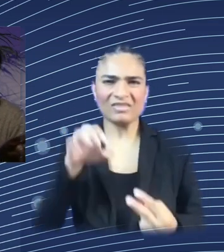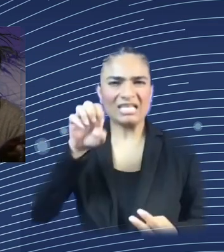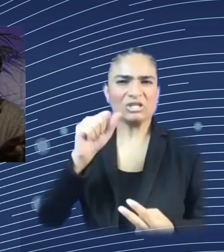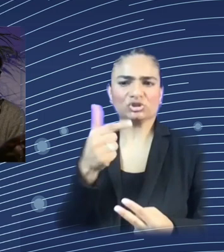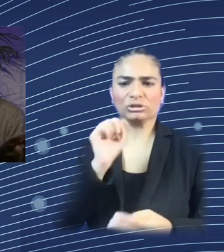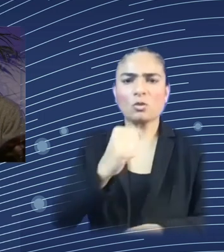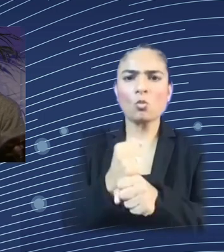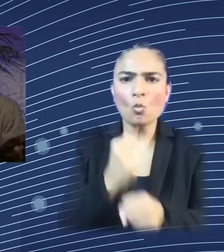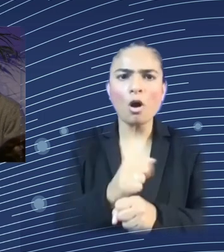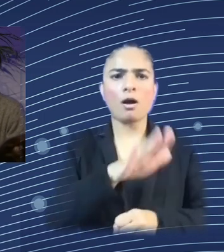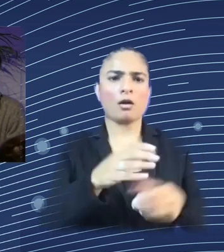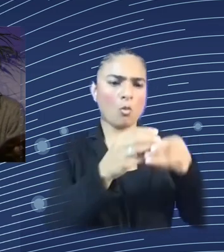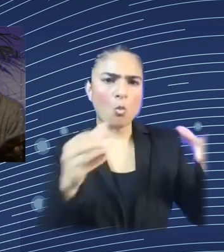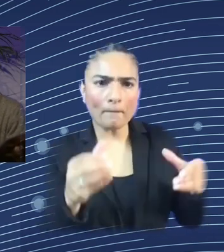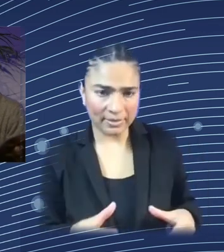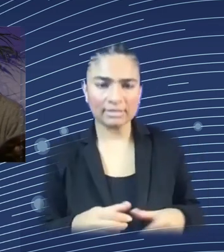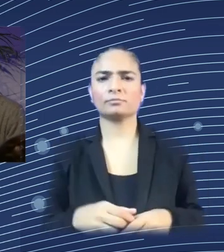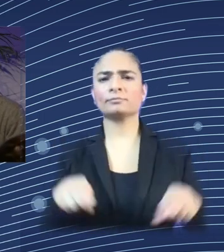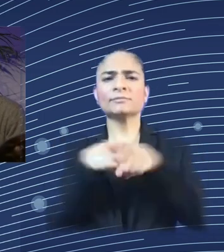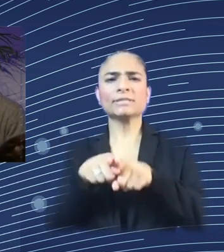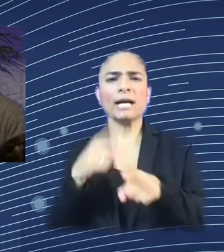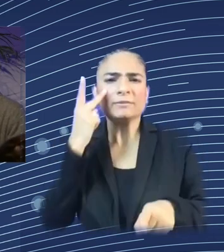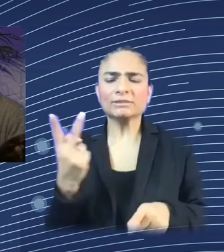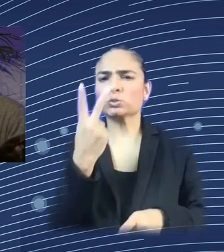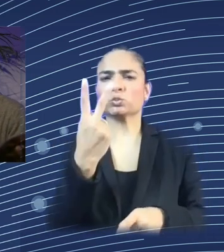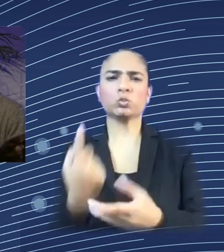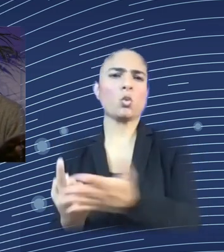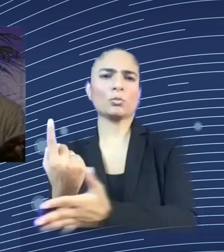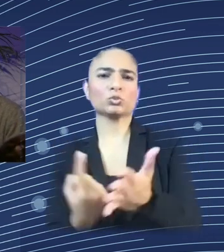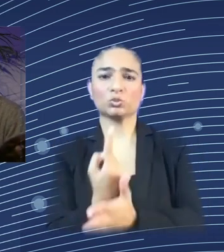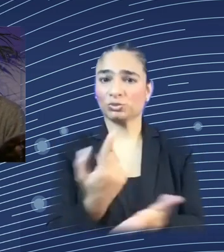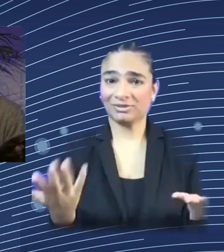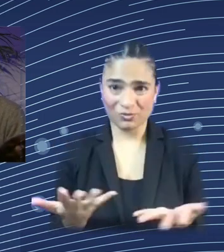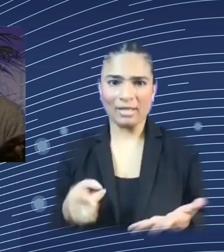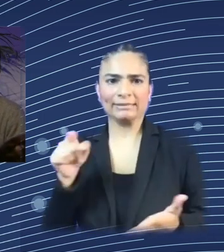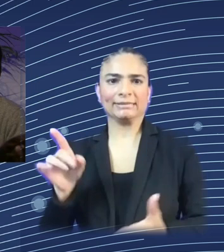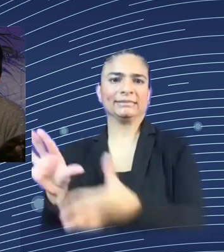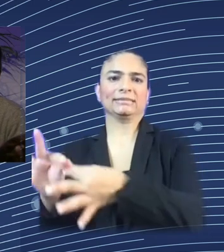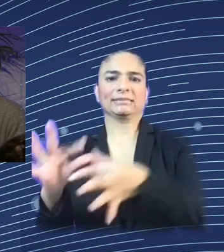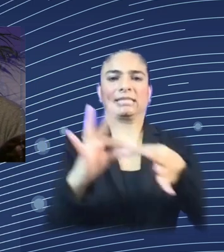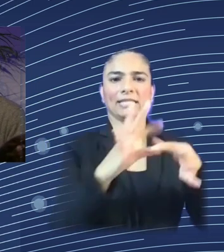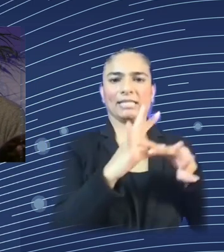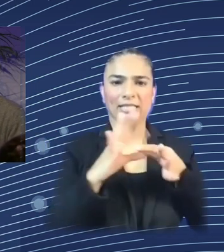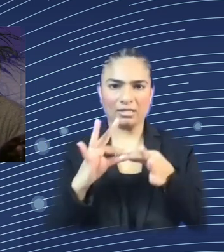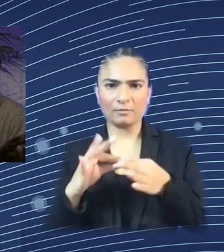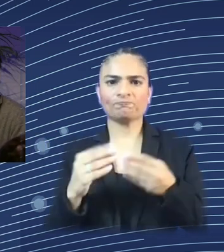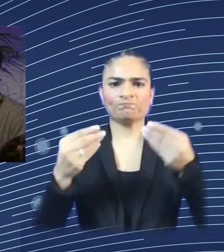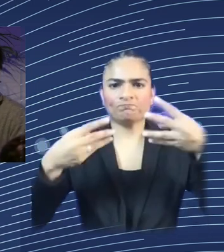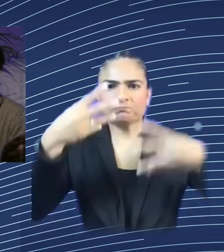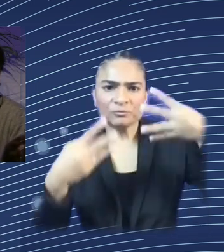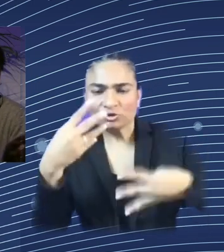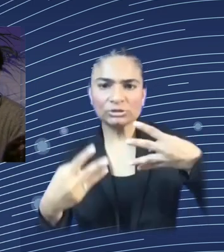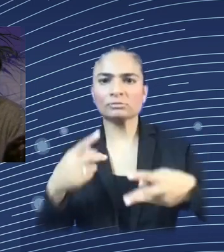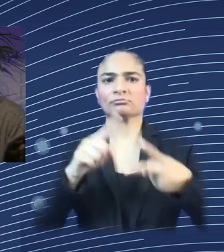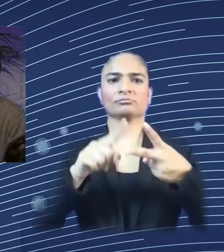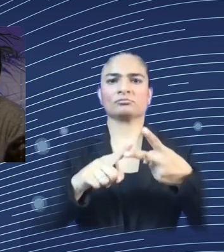You know, green bonds are, of course, very, very interesting today, but it's quite difficult to verify the green credentials of those. And that's where